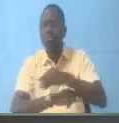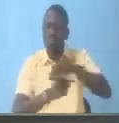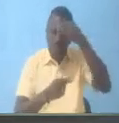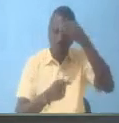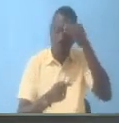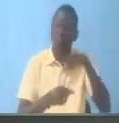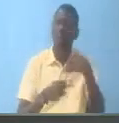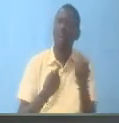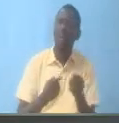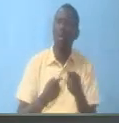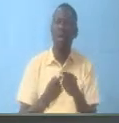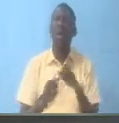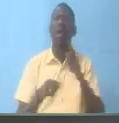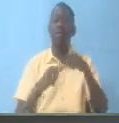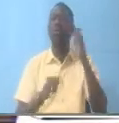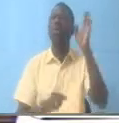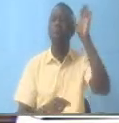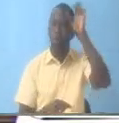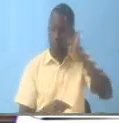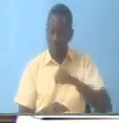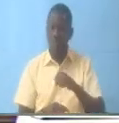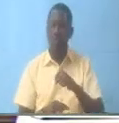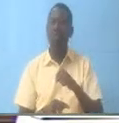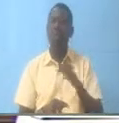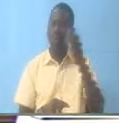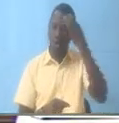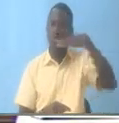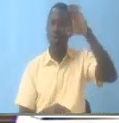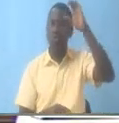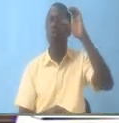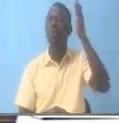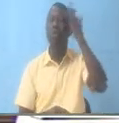so that the Commission will get to know who you are,